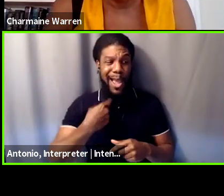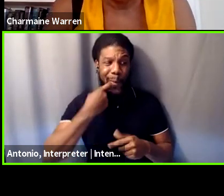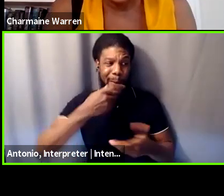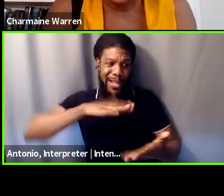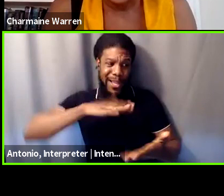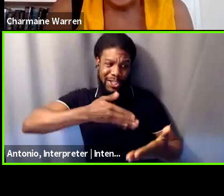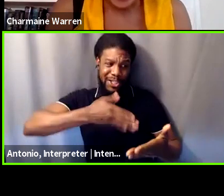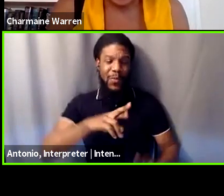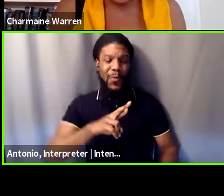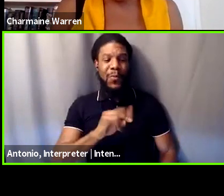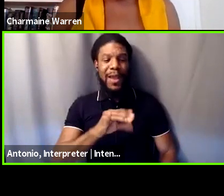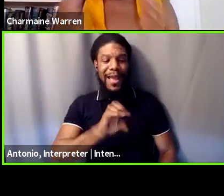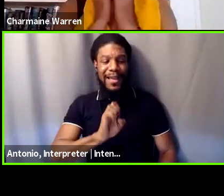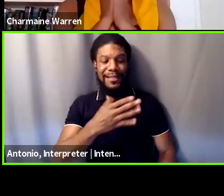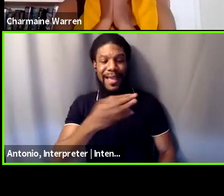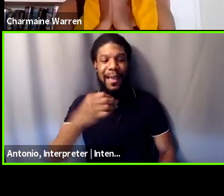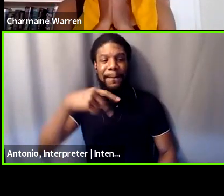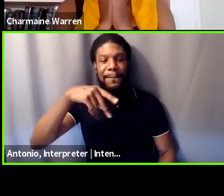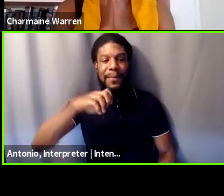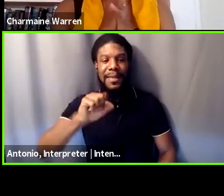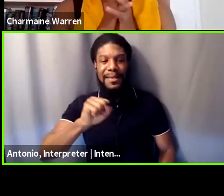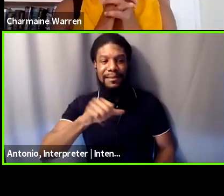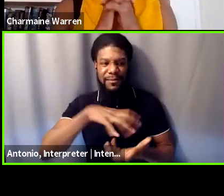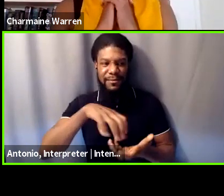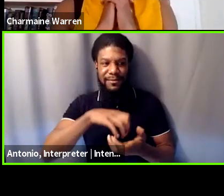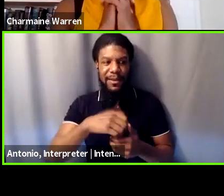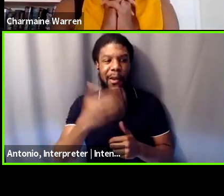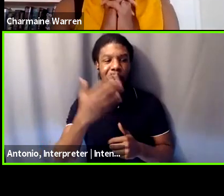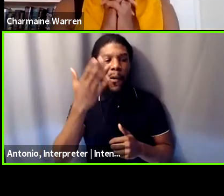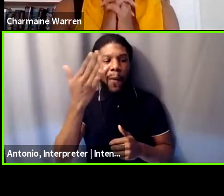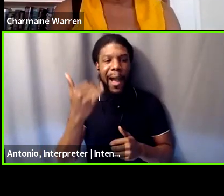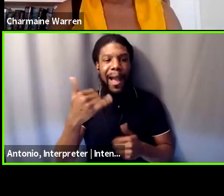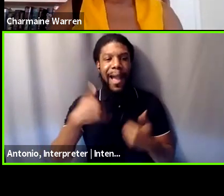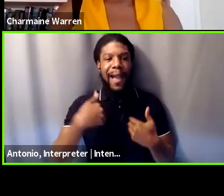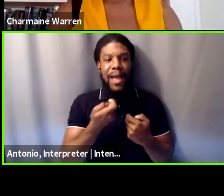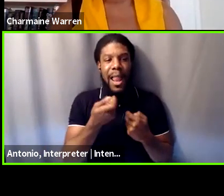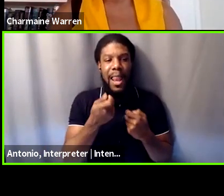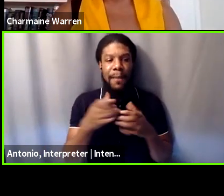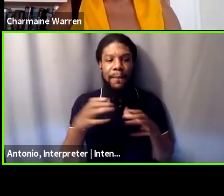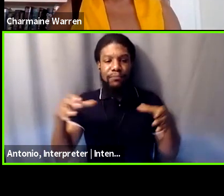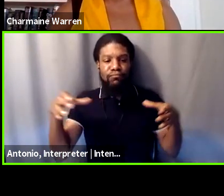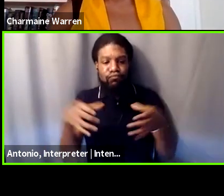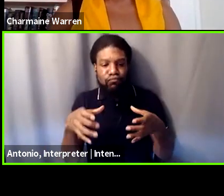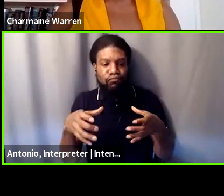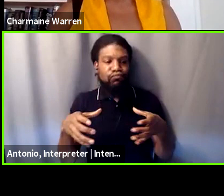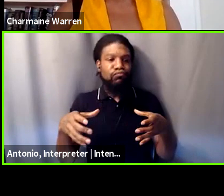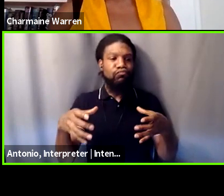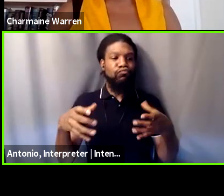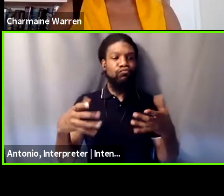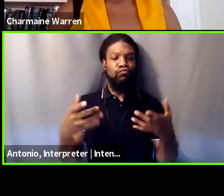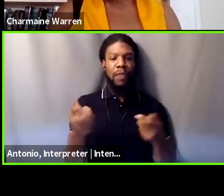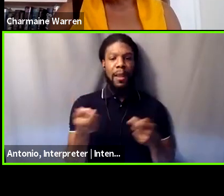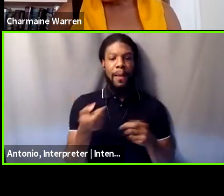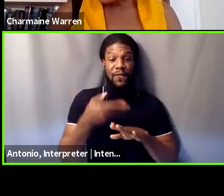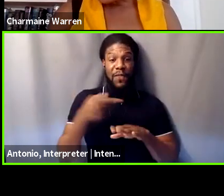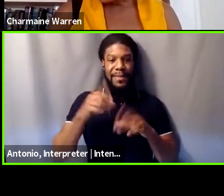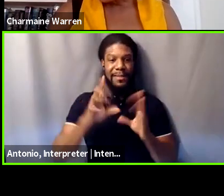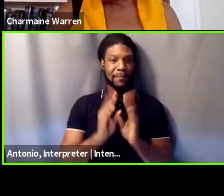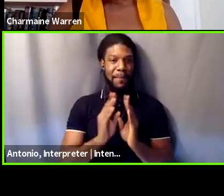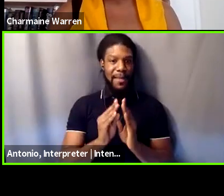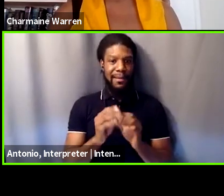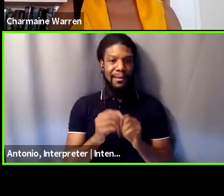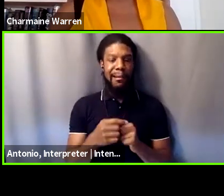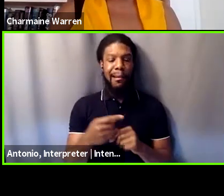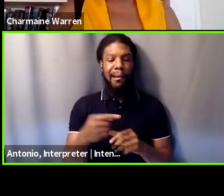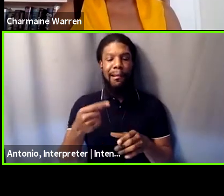we had a little get together before this meeting. And we just talked about, we didn't just